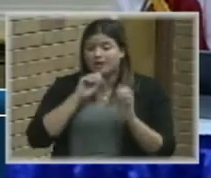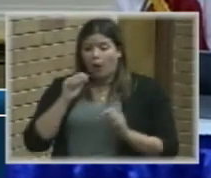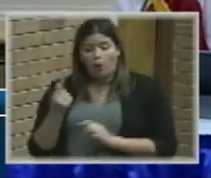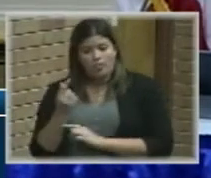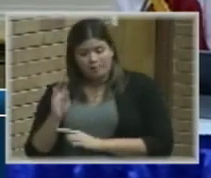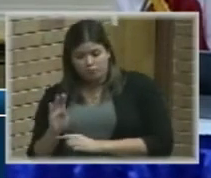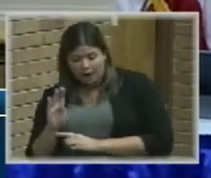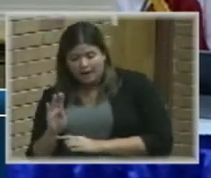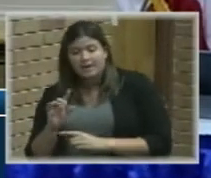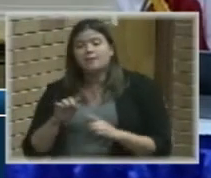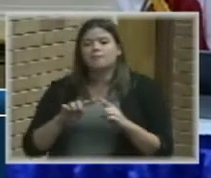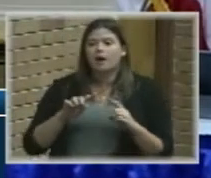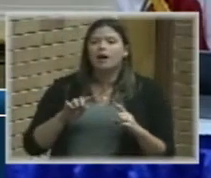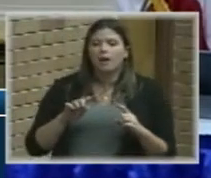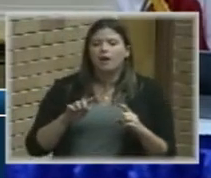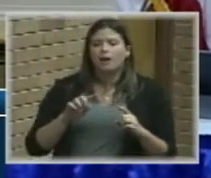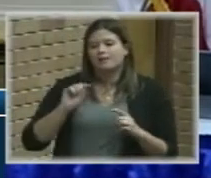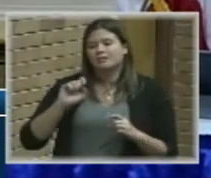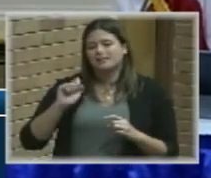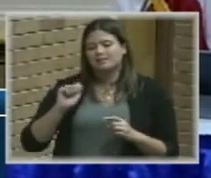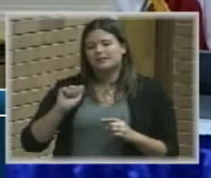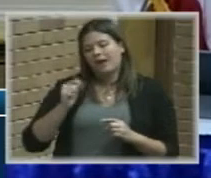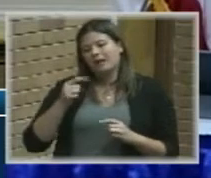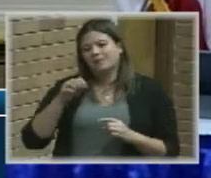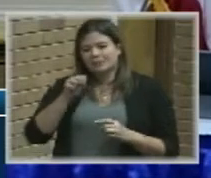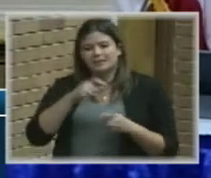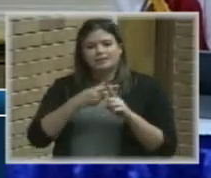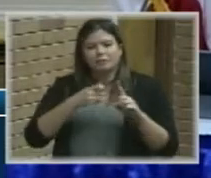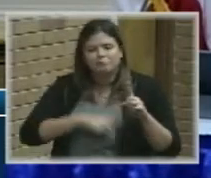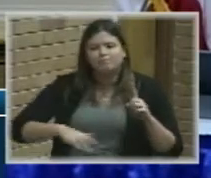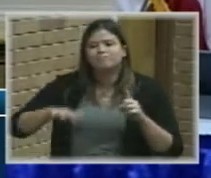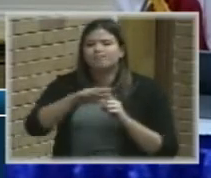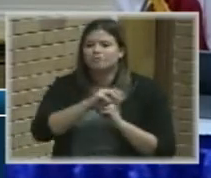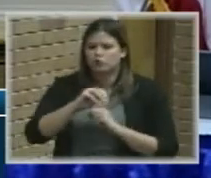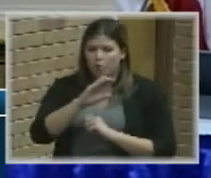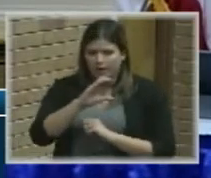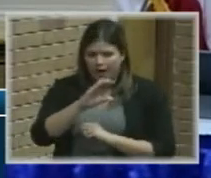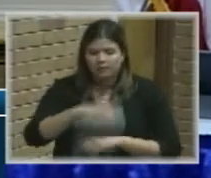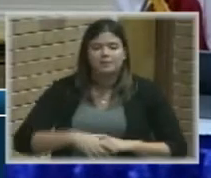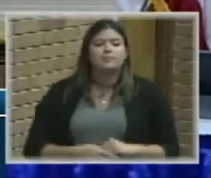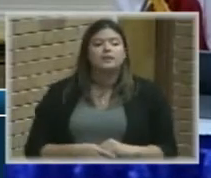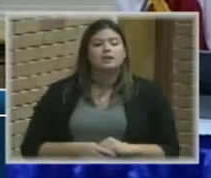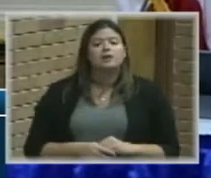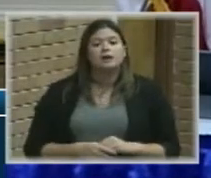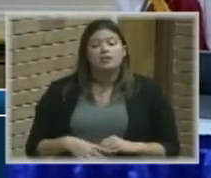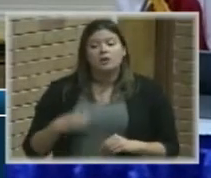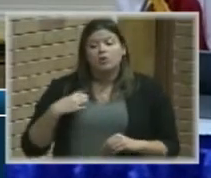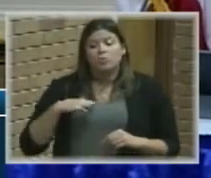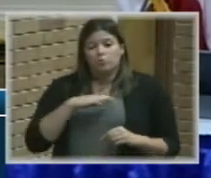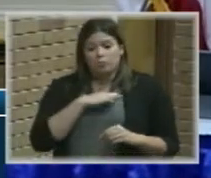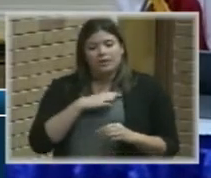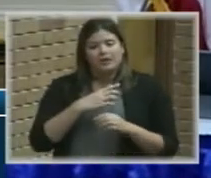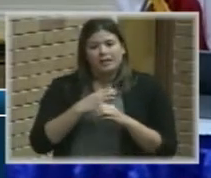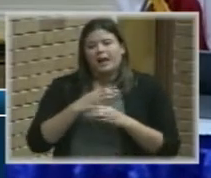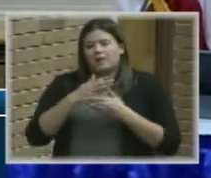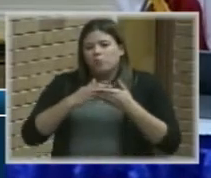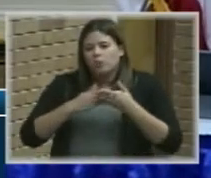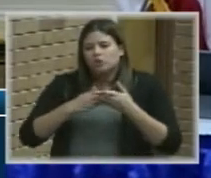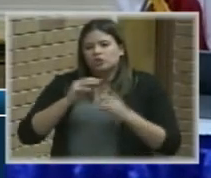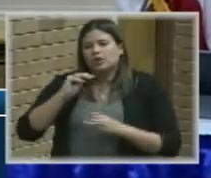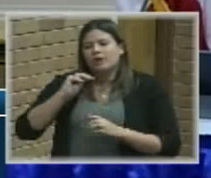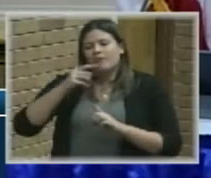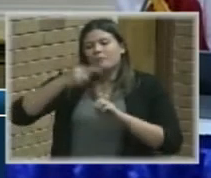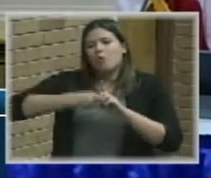I mentioned, taxes from throughout Monroe County. We also receive a portion of mortgage taxes